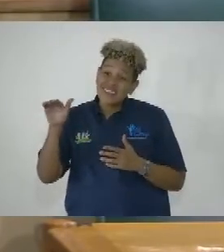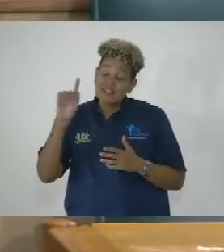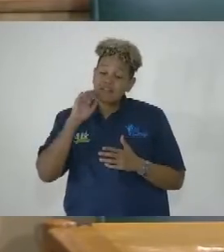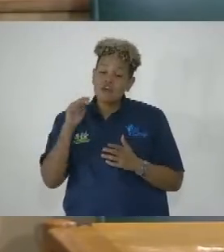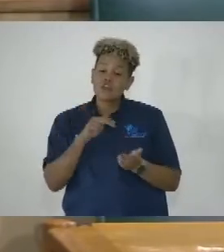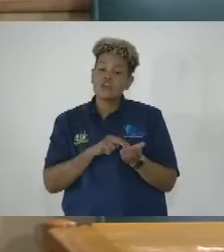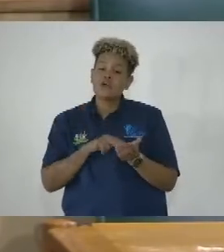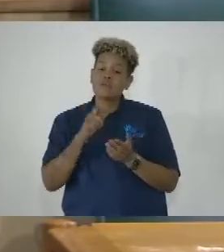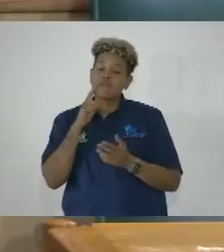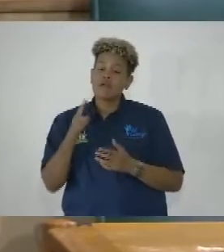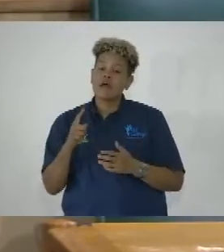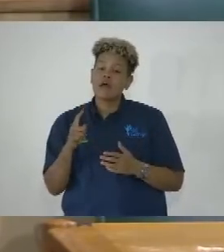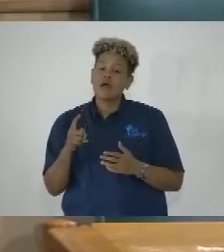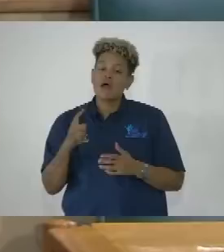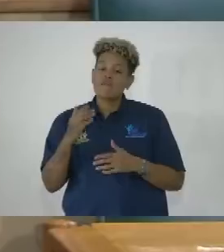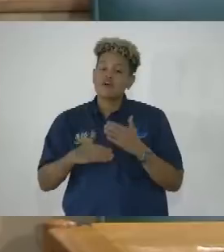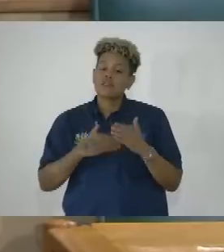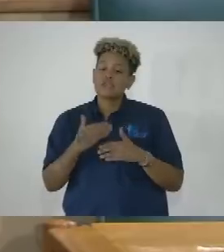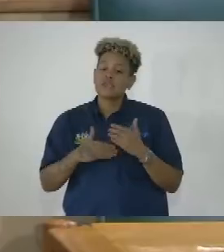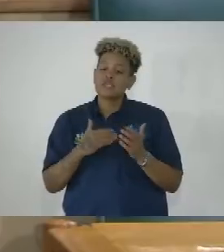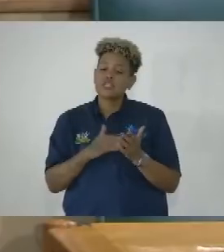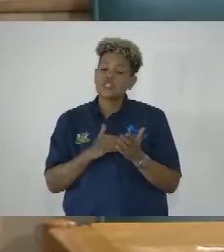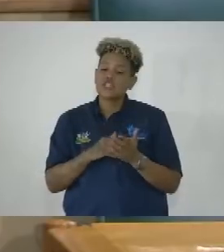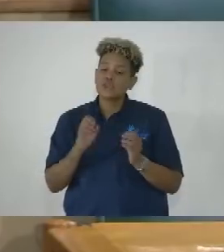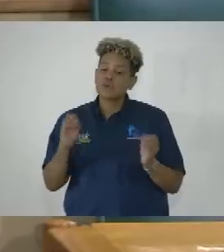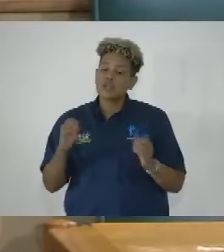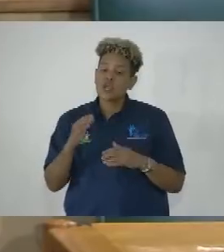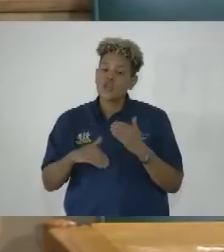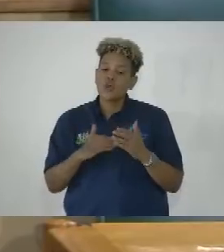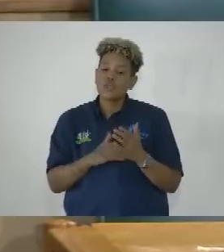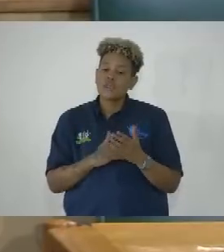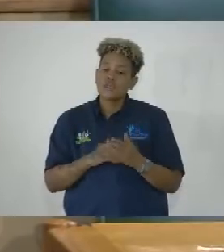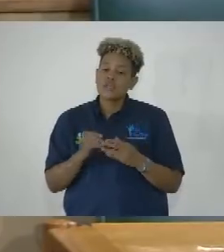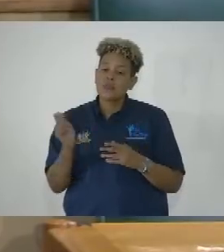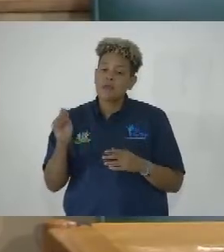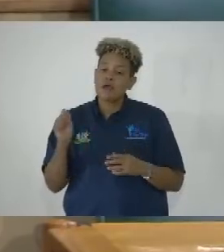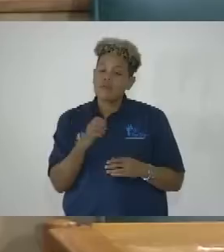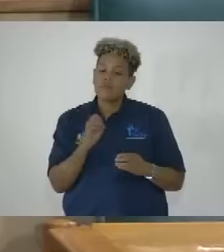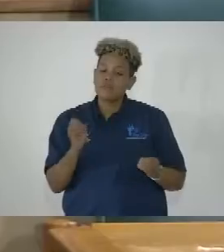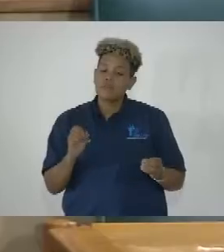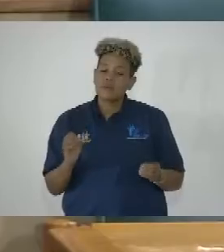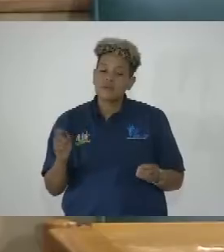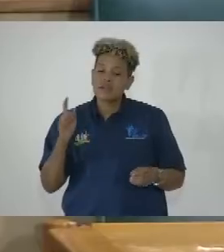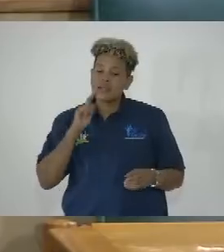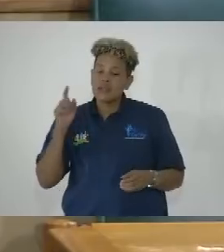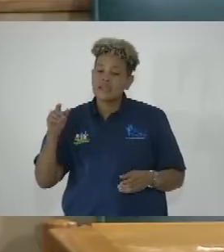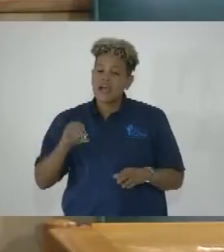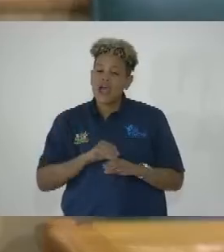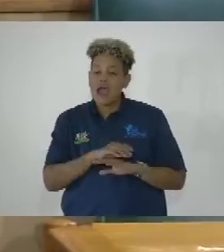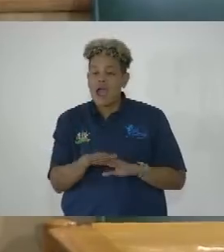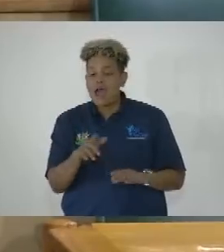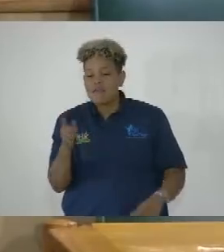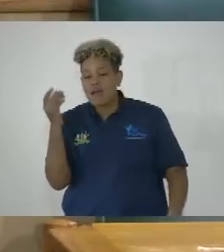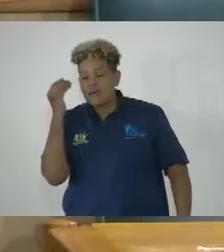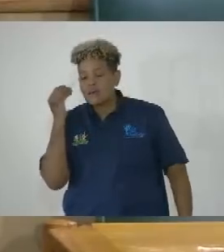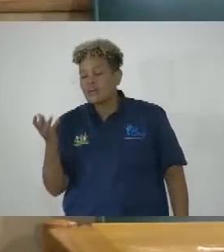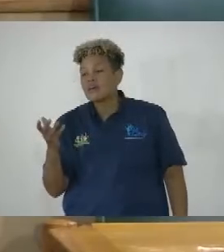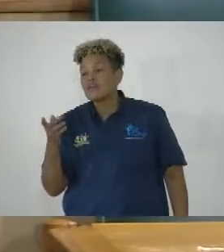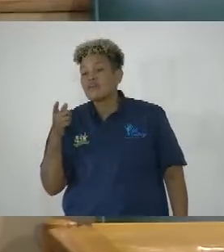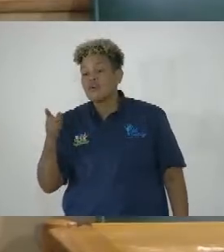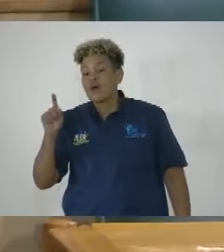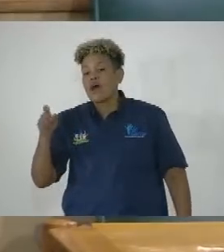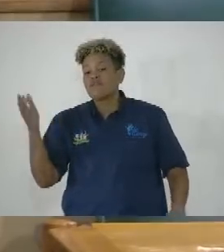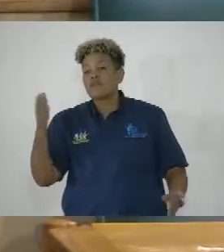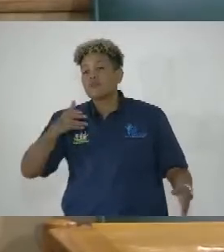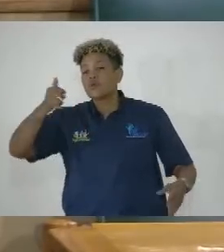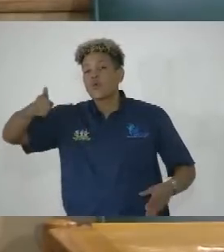tissue, for toilet tissue, because there was none in the hospital bathrooms. And she was being advised that you have to bring your